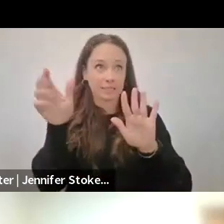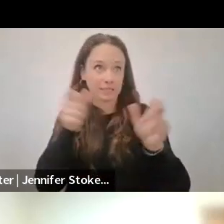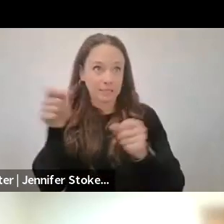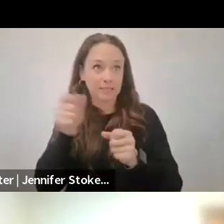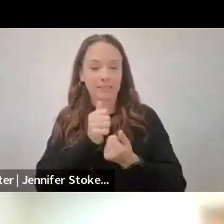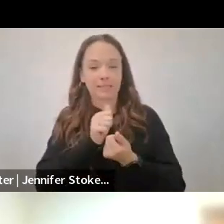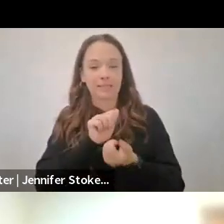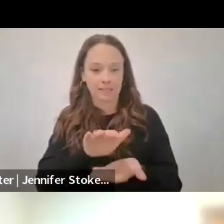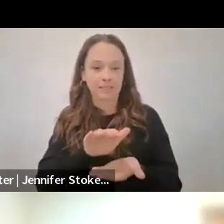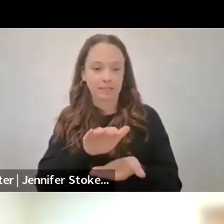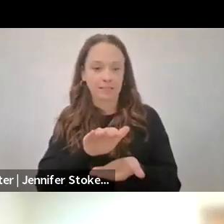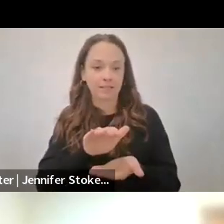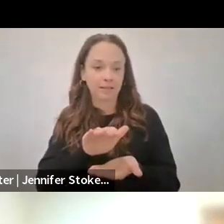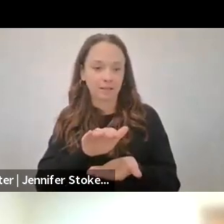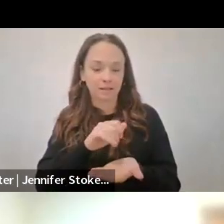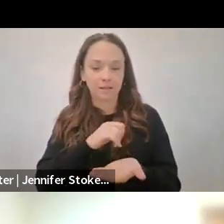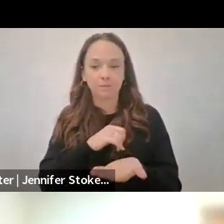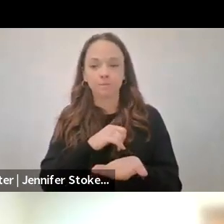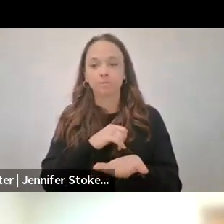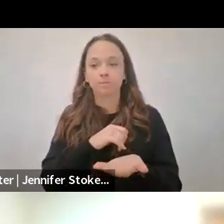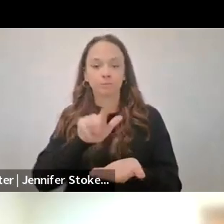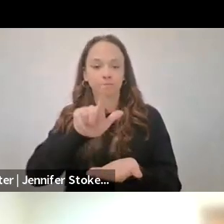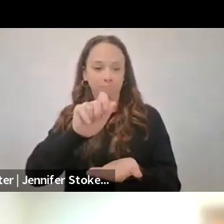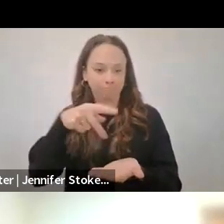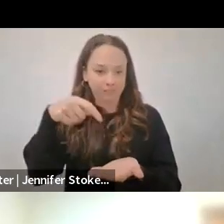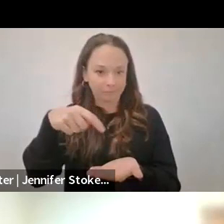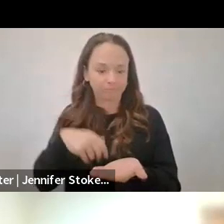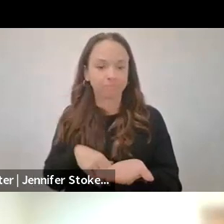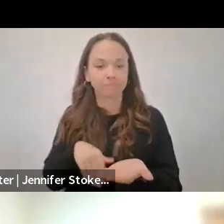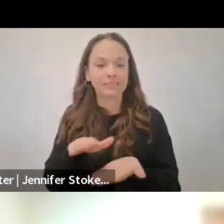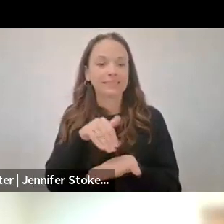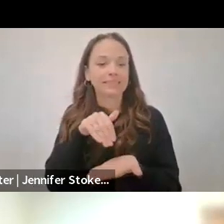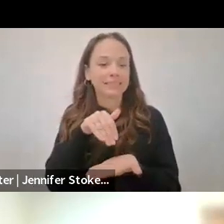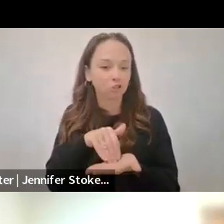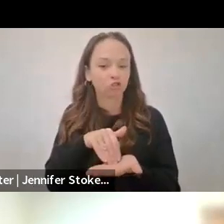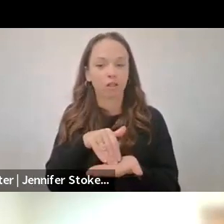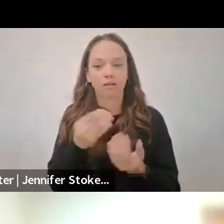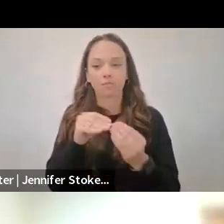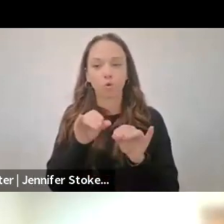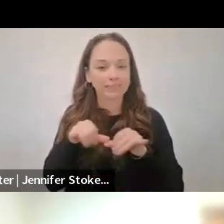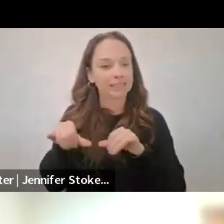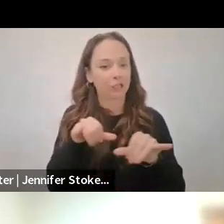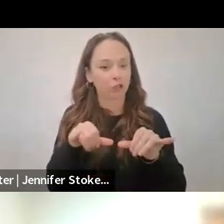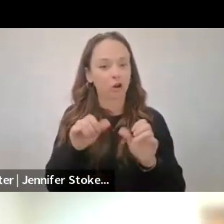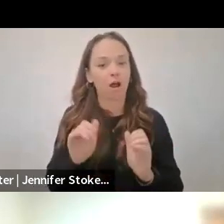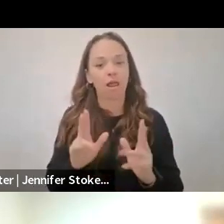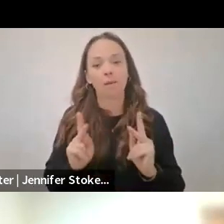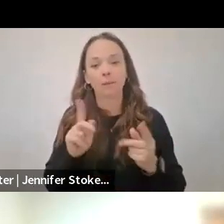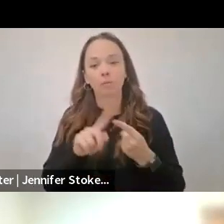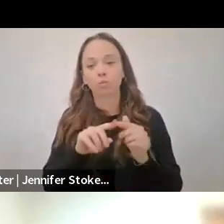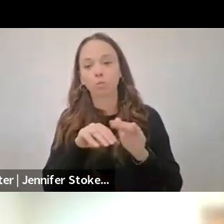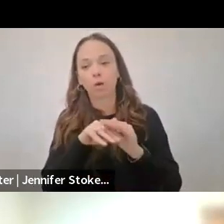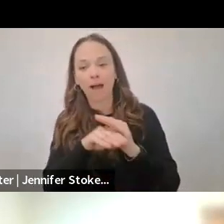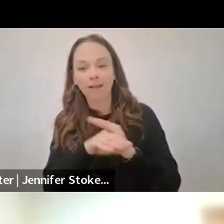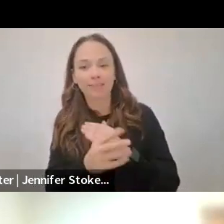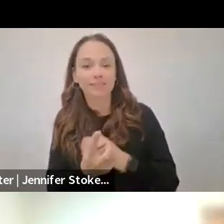related into one package. As Fabian said, it centralizes, standardizes, and allows people to access it